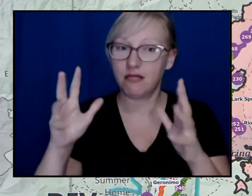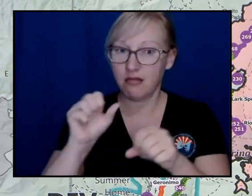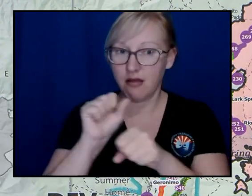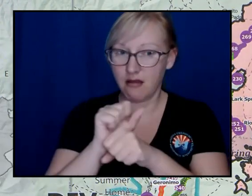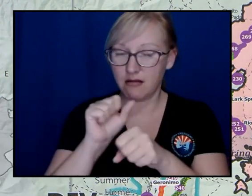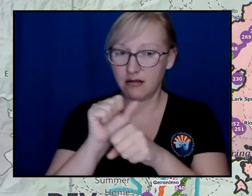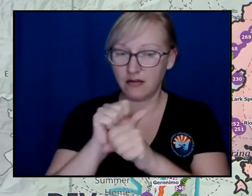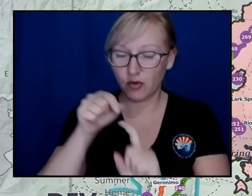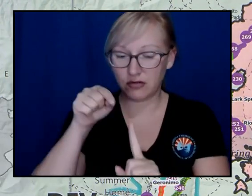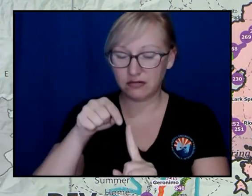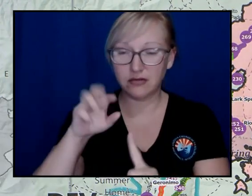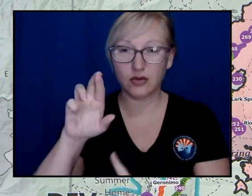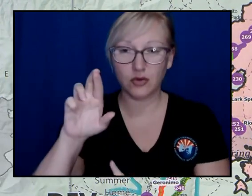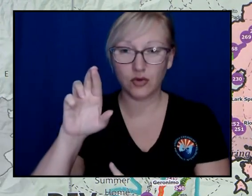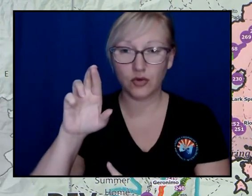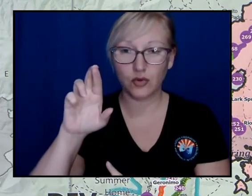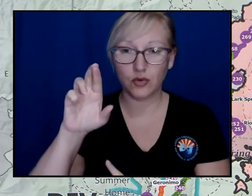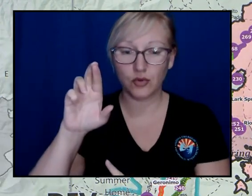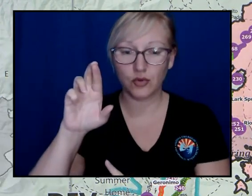the